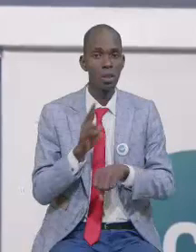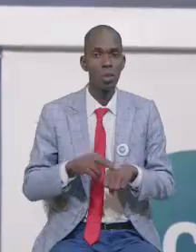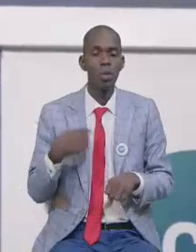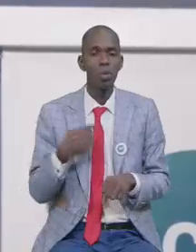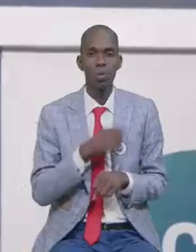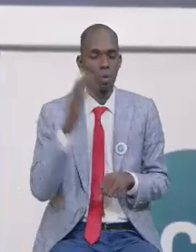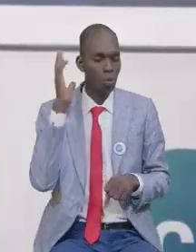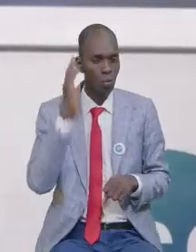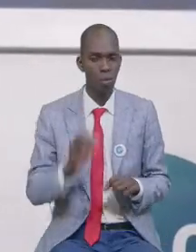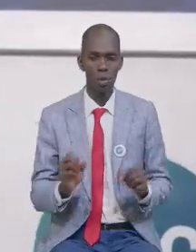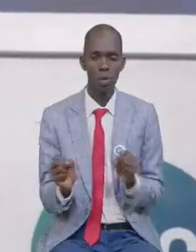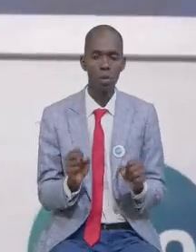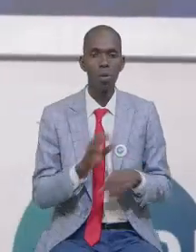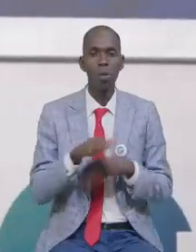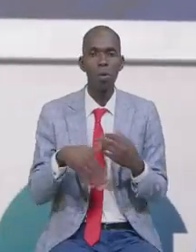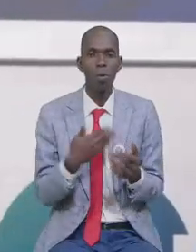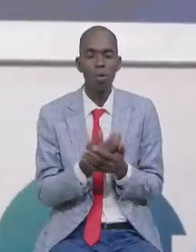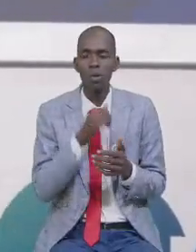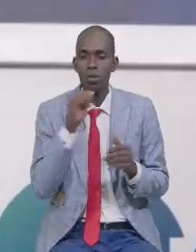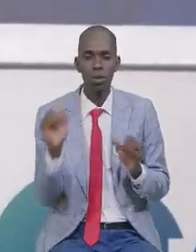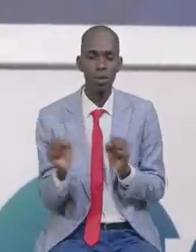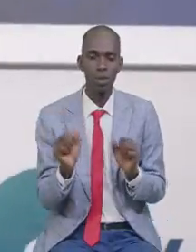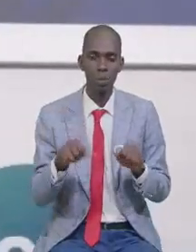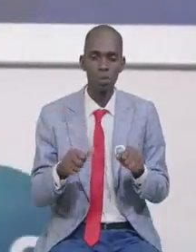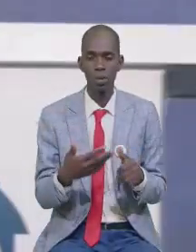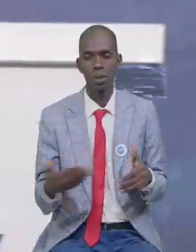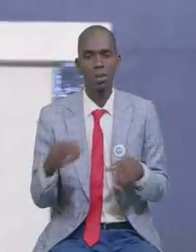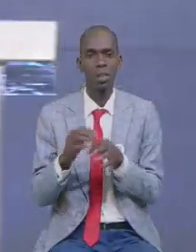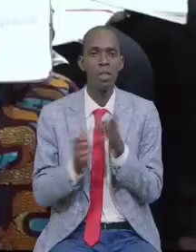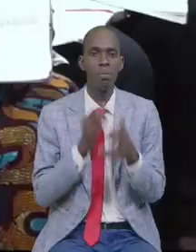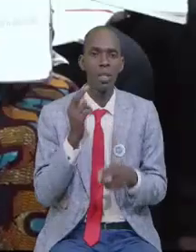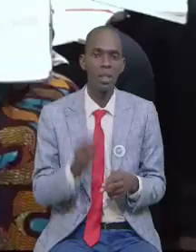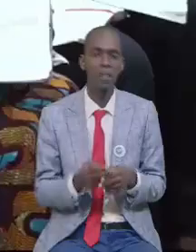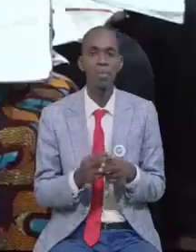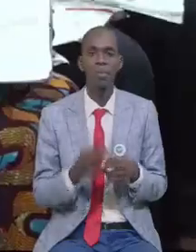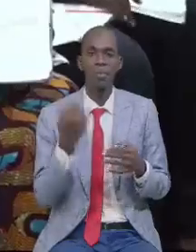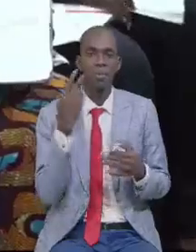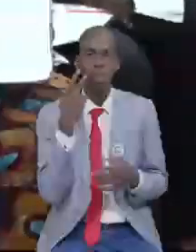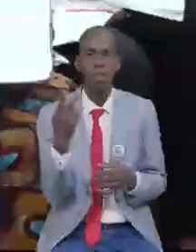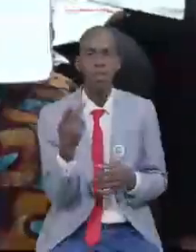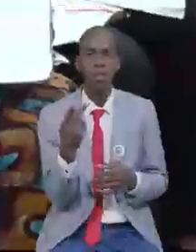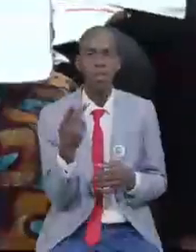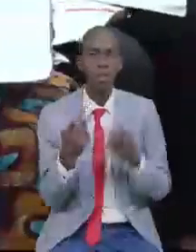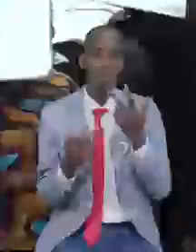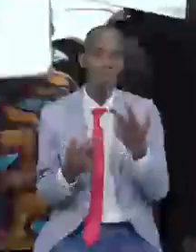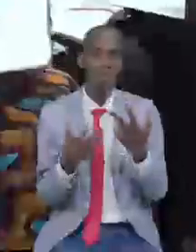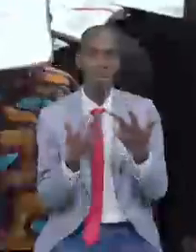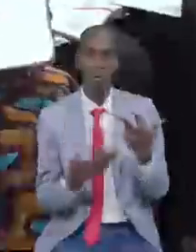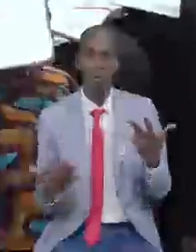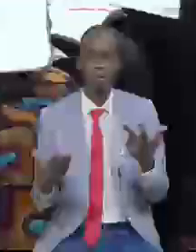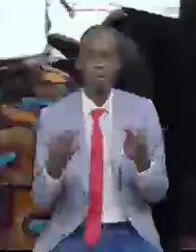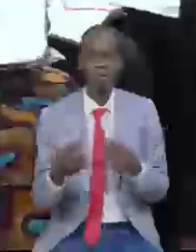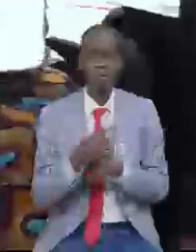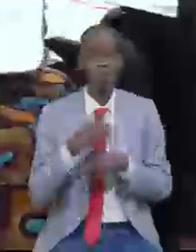those unshakable and shakeable things in Jesus' name. We're looking at three things in the message. The message